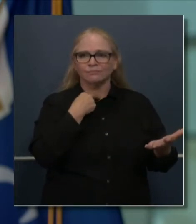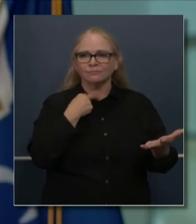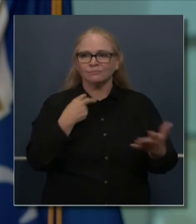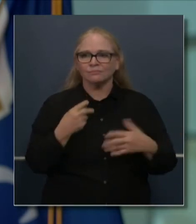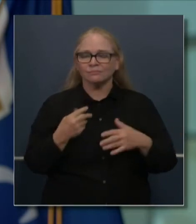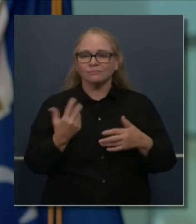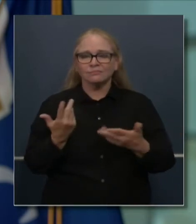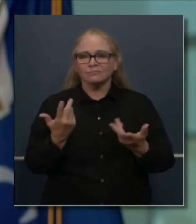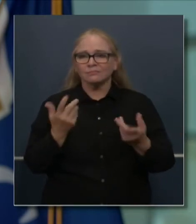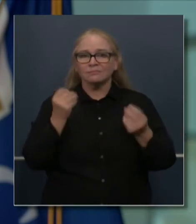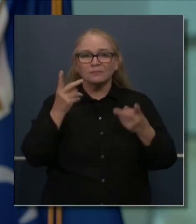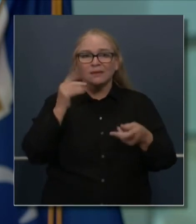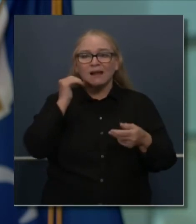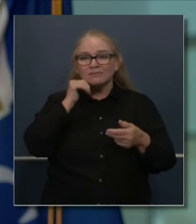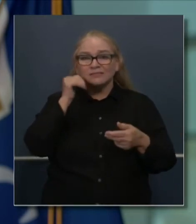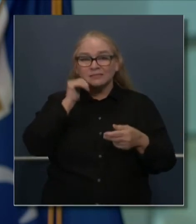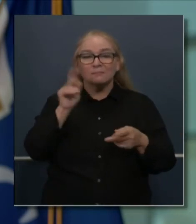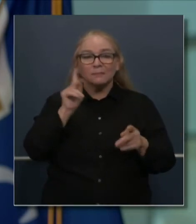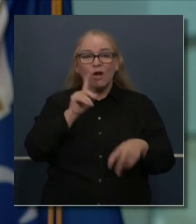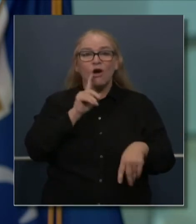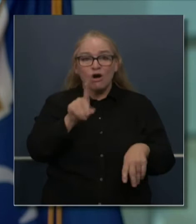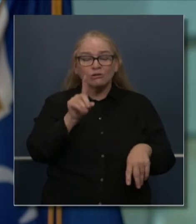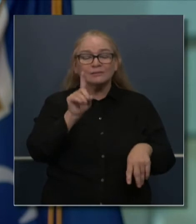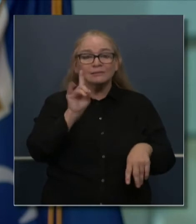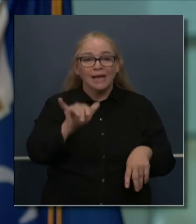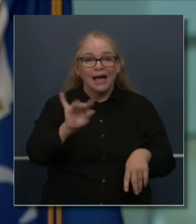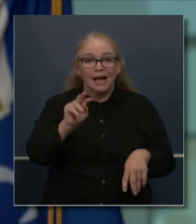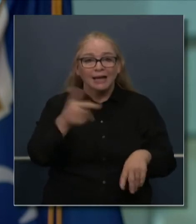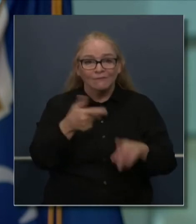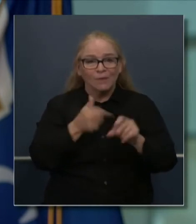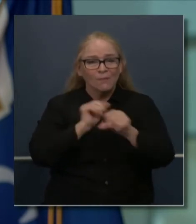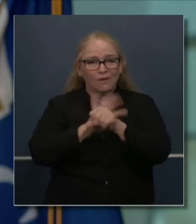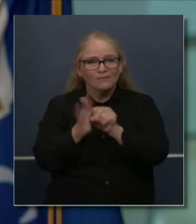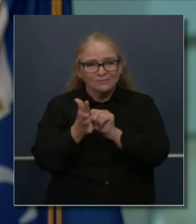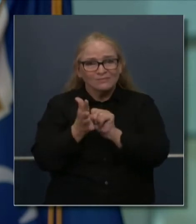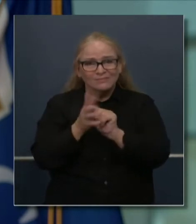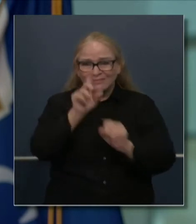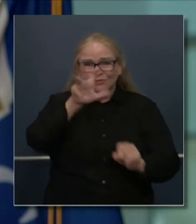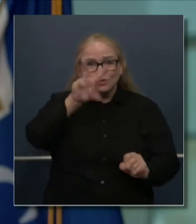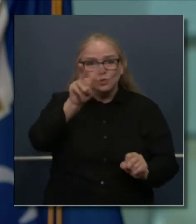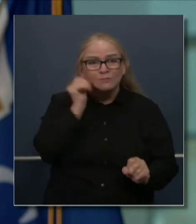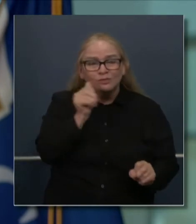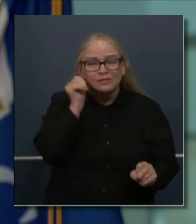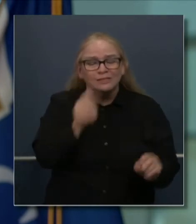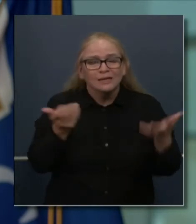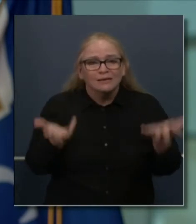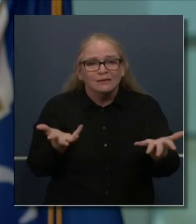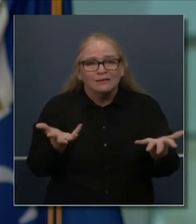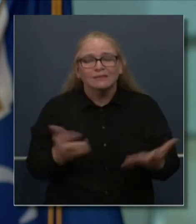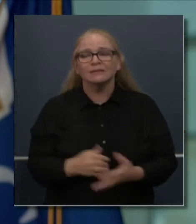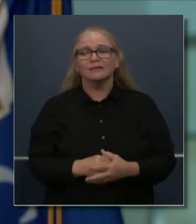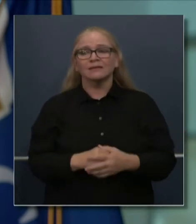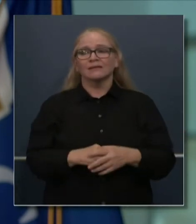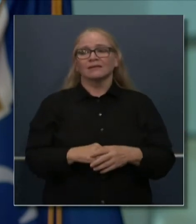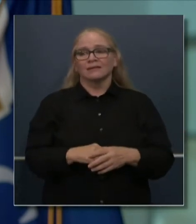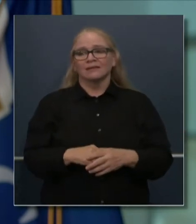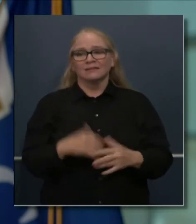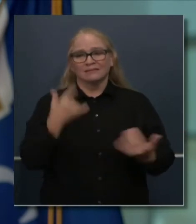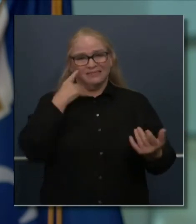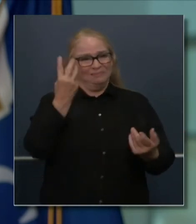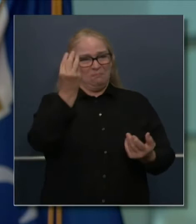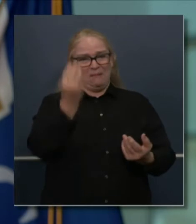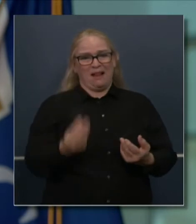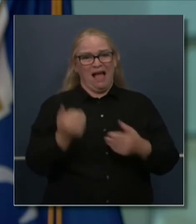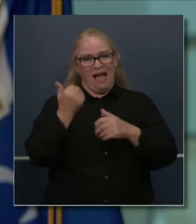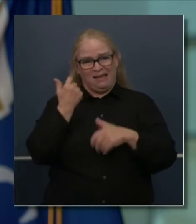the 18 people that we advertised today that lost their lives. We send to see these on Monday, the data from the weekend.